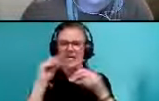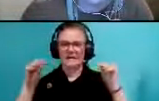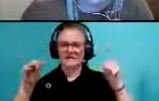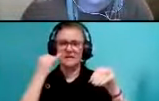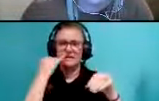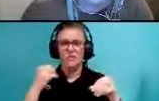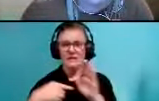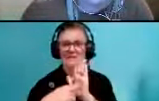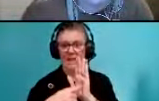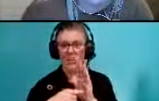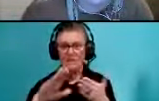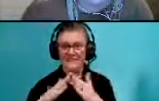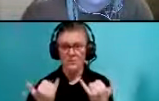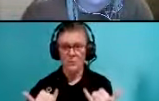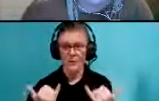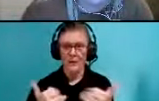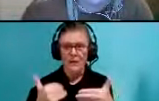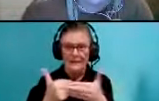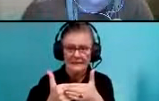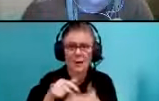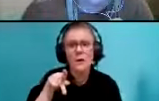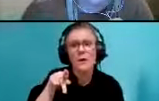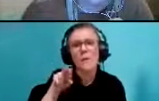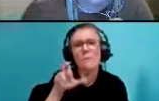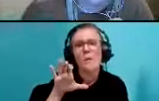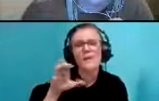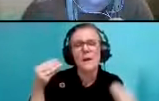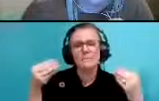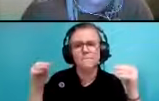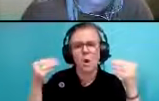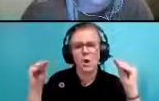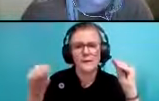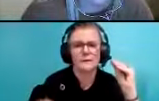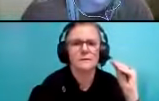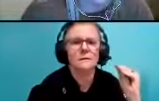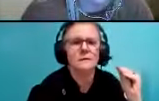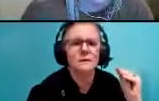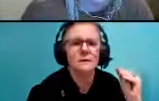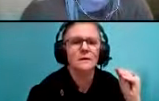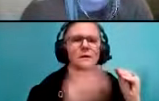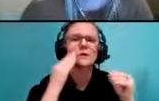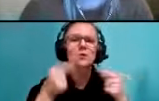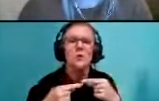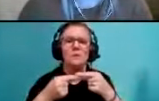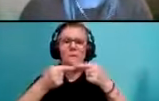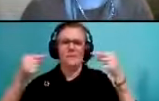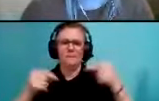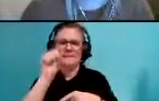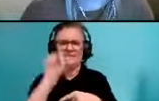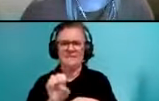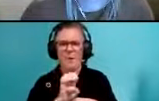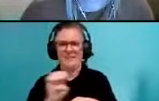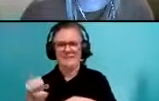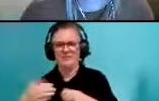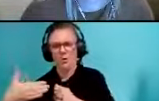city, right near the public market, just across the street at Cafe Benelux, southeast corner of Broadway and